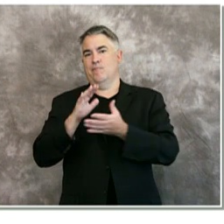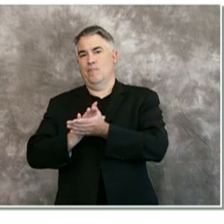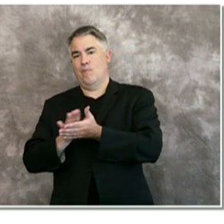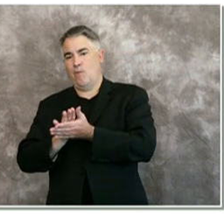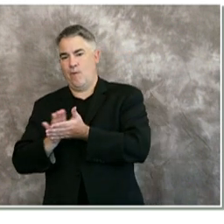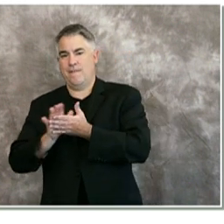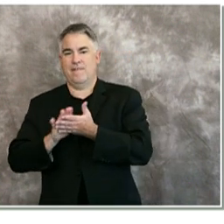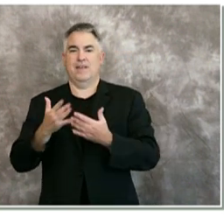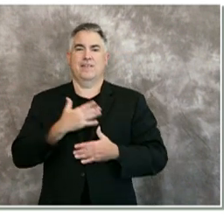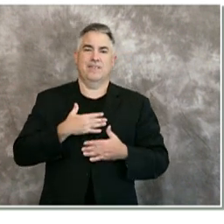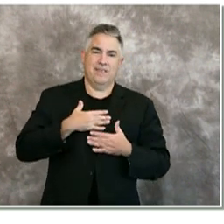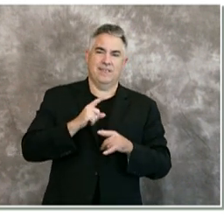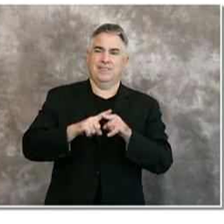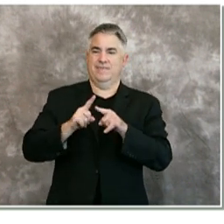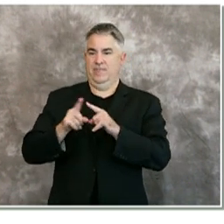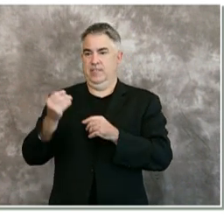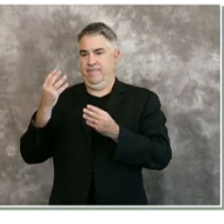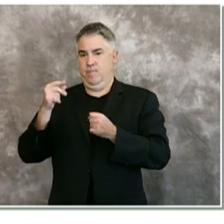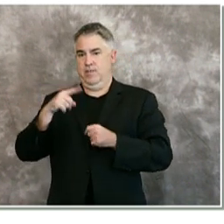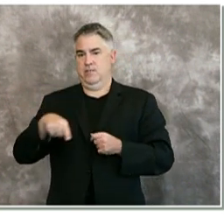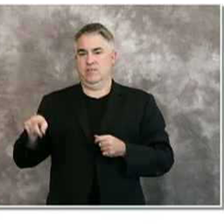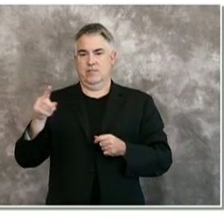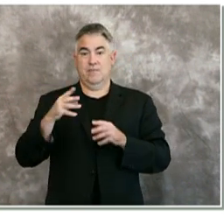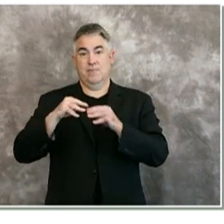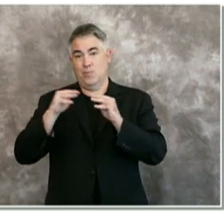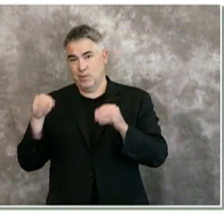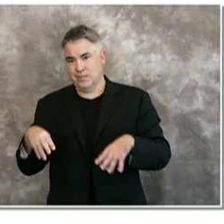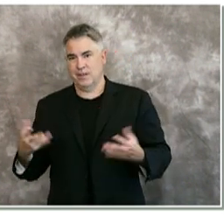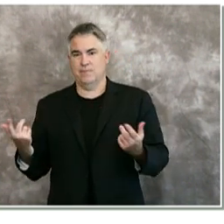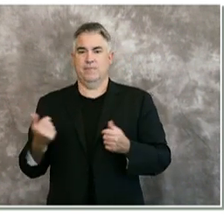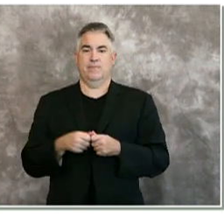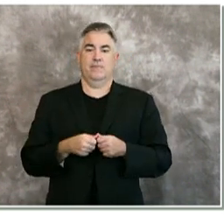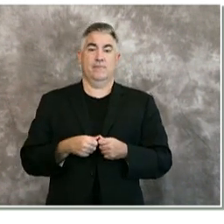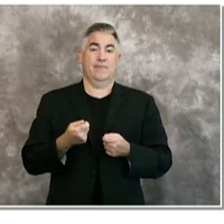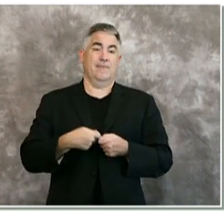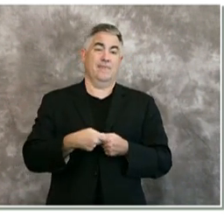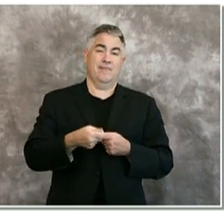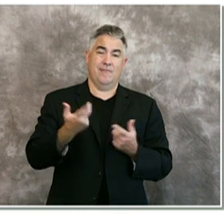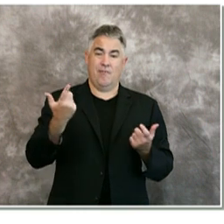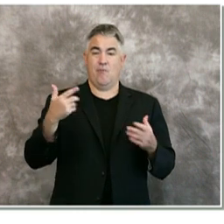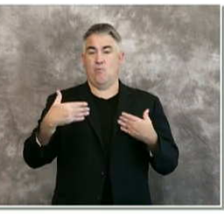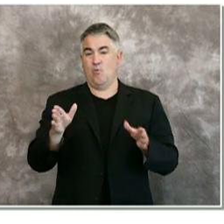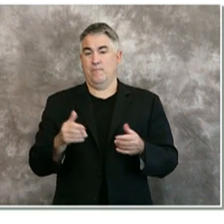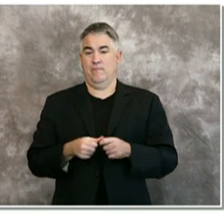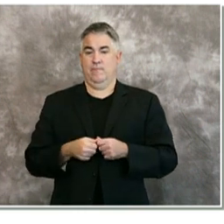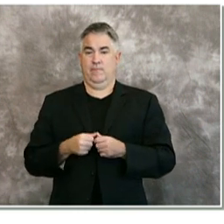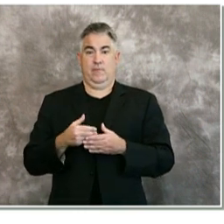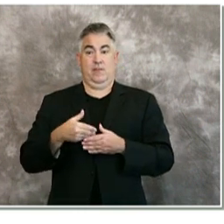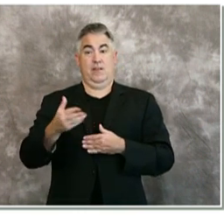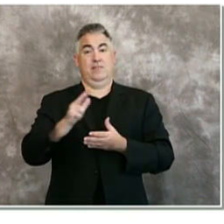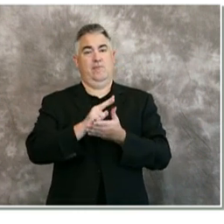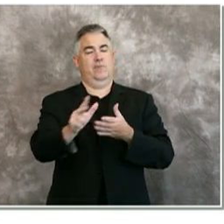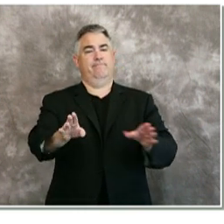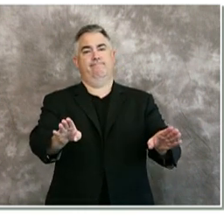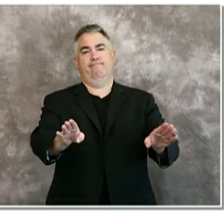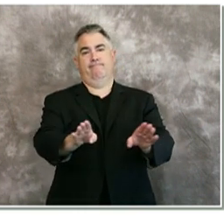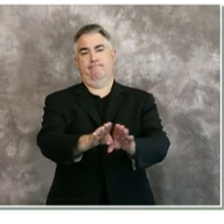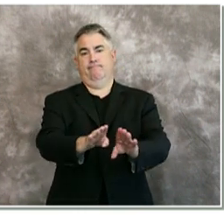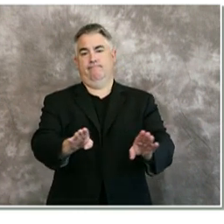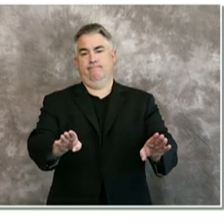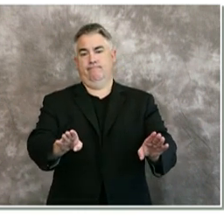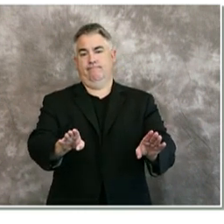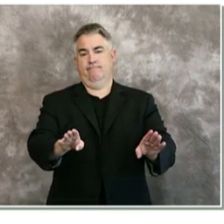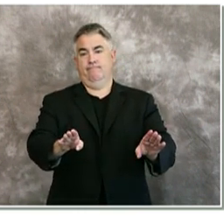centers, zoos, and museums, and card rooms for the next 3 weeks. And the red